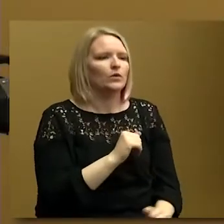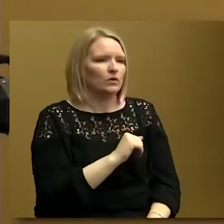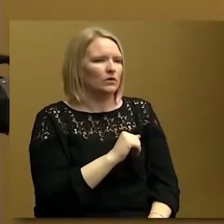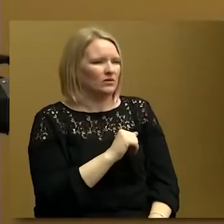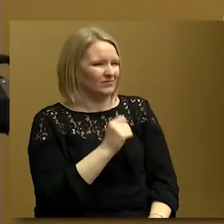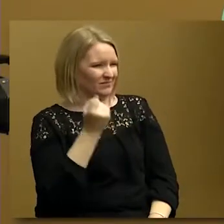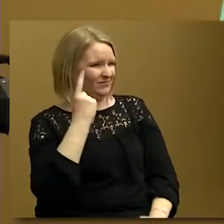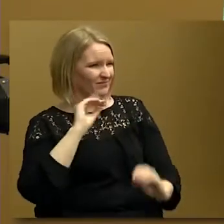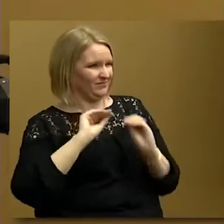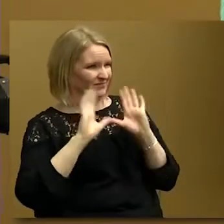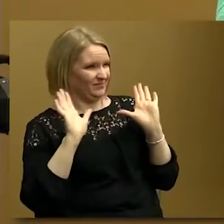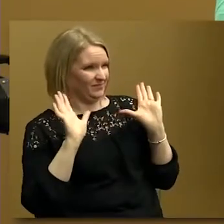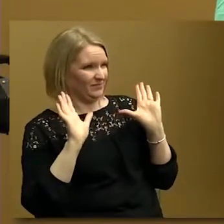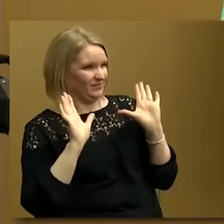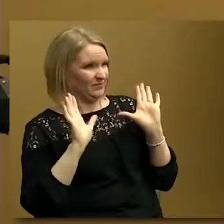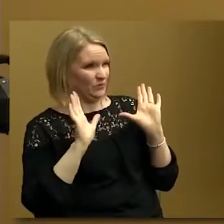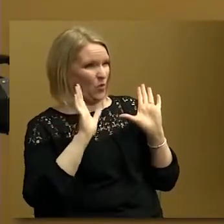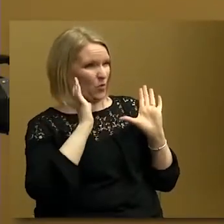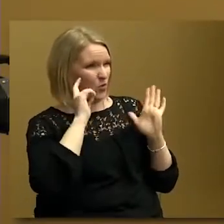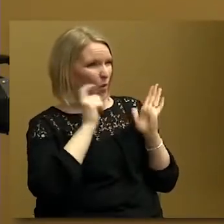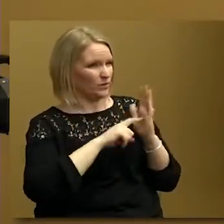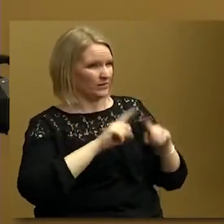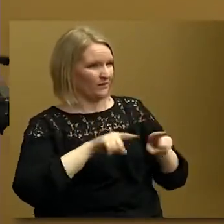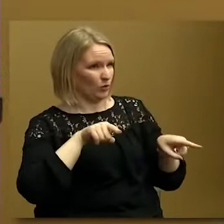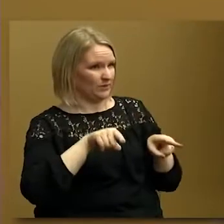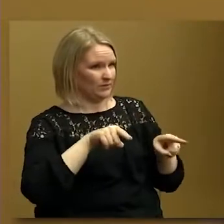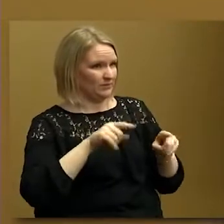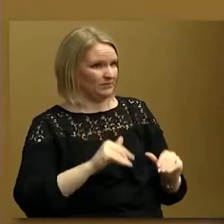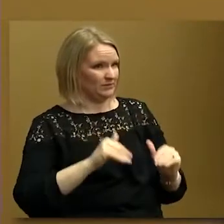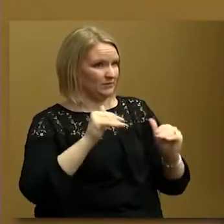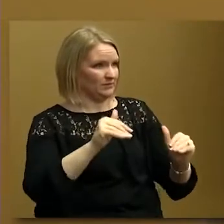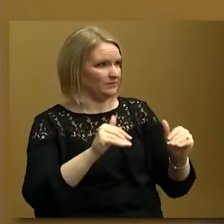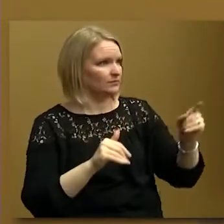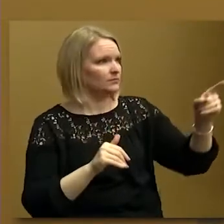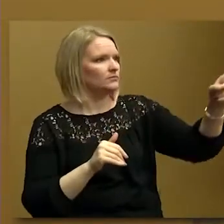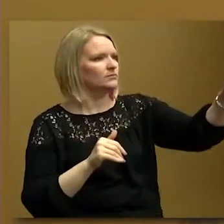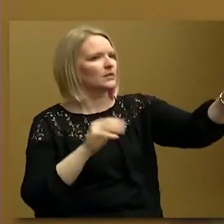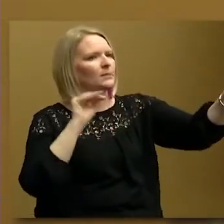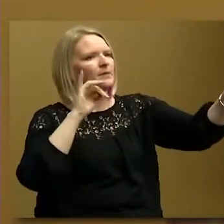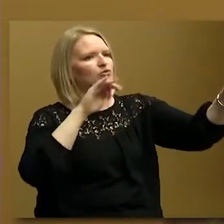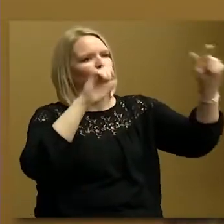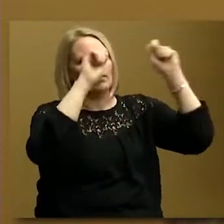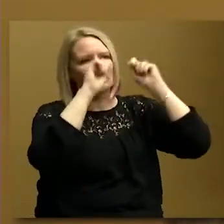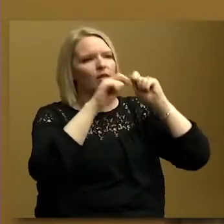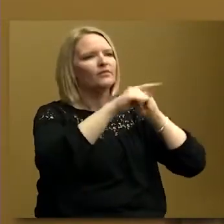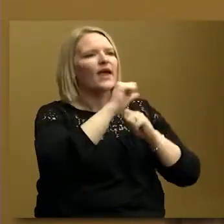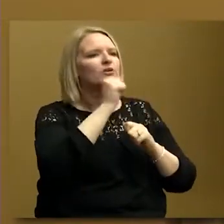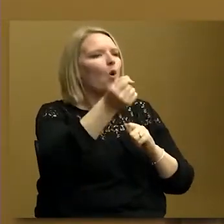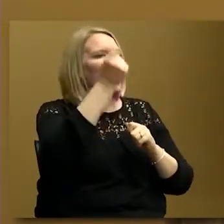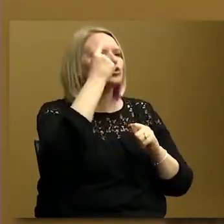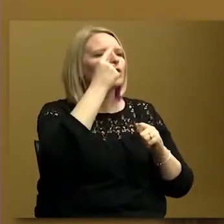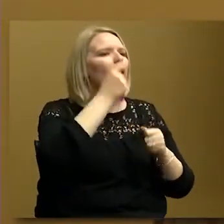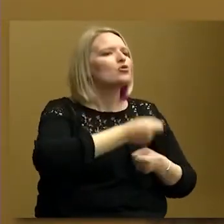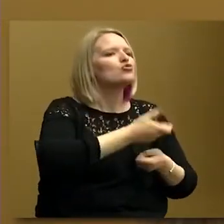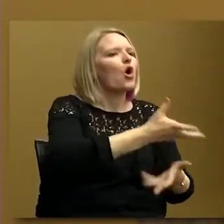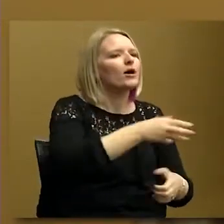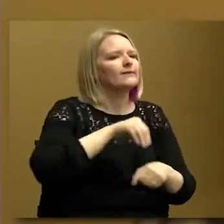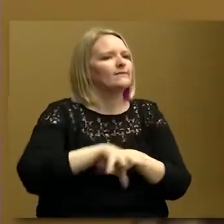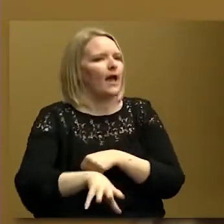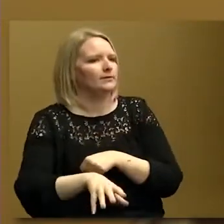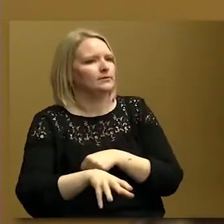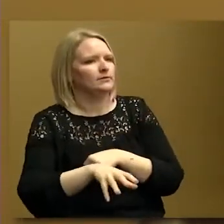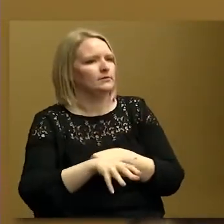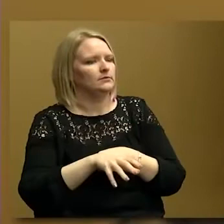Does that make sense? So you see the difference. Okay. They don't yet have cause and effect. Right. They do not have cause and